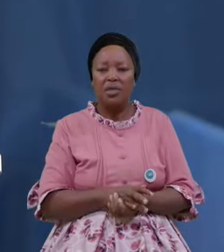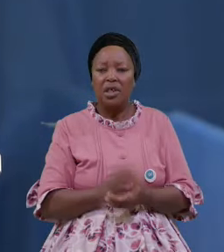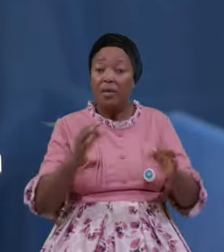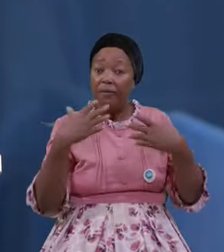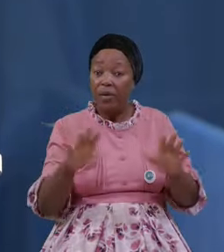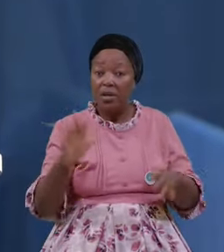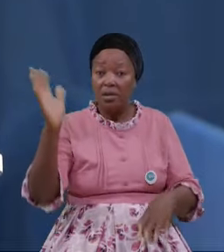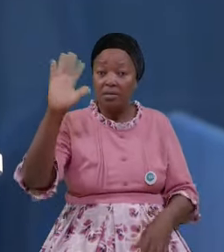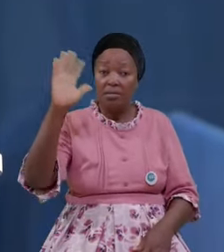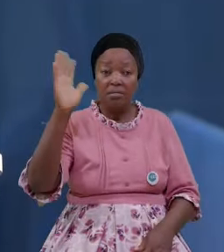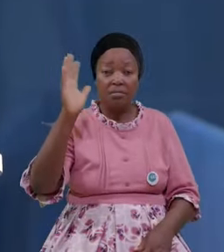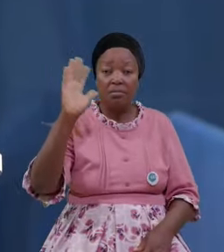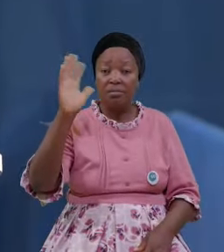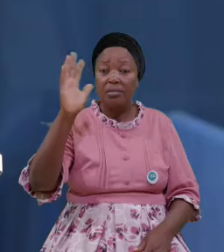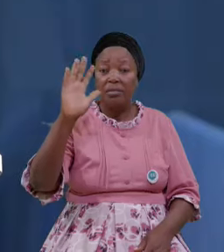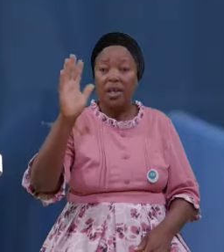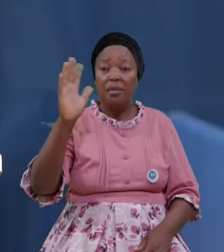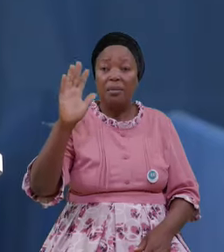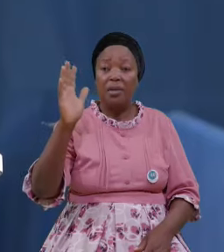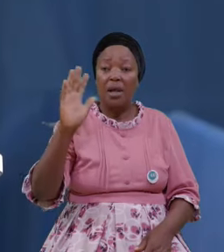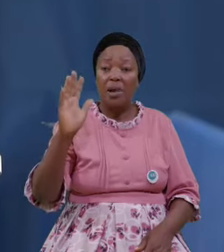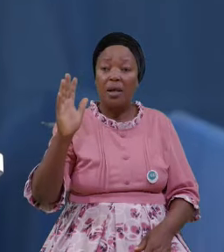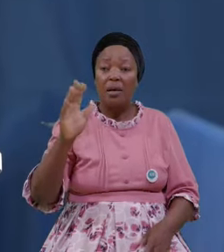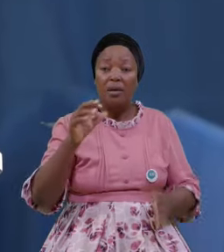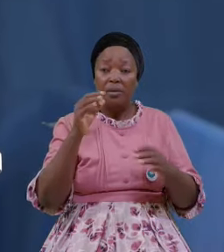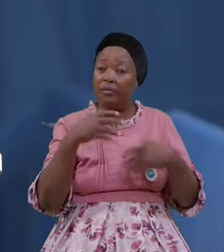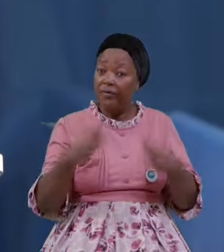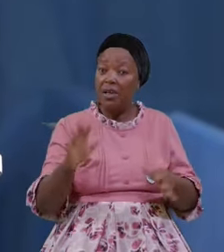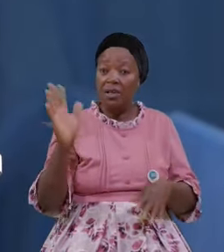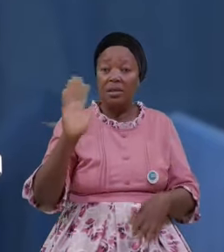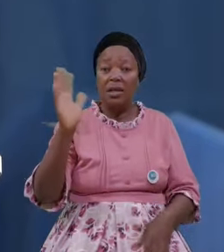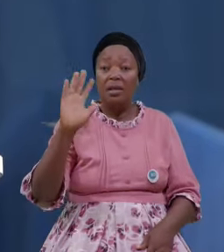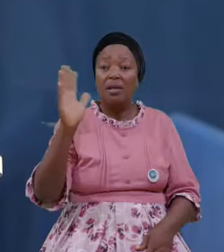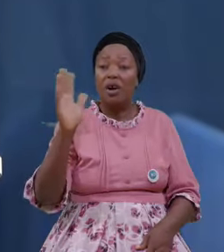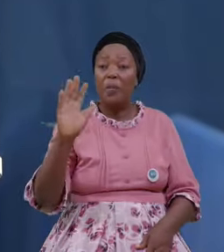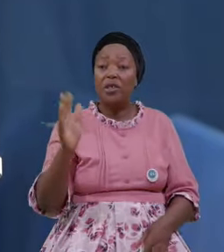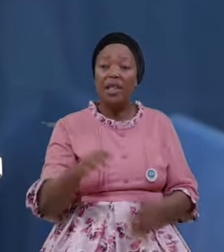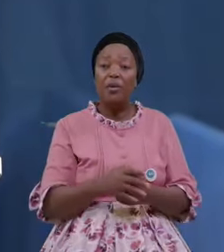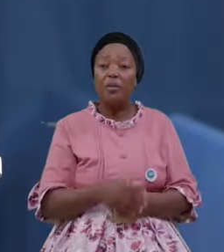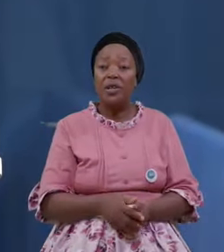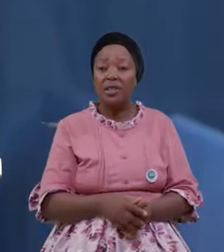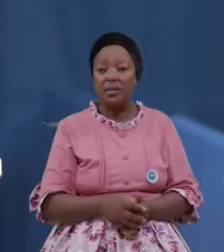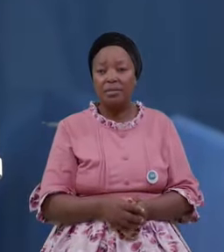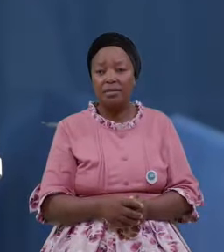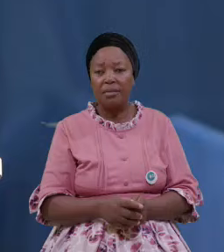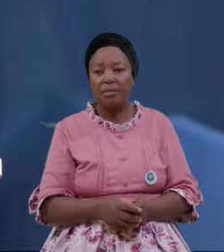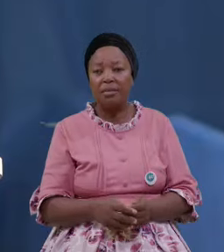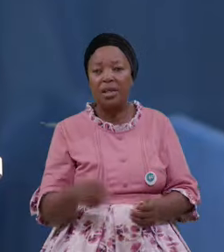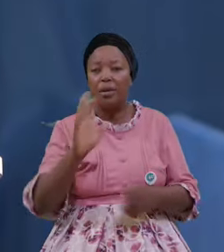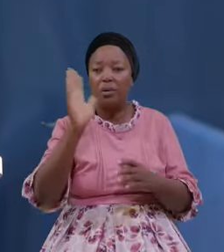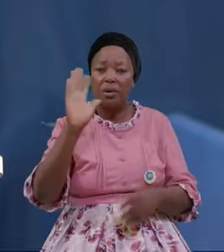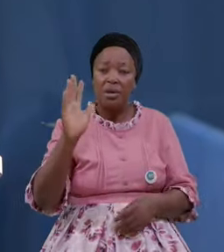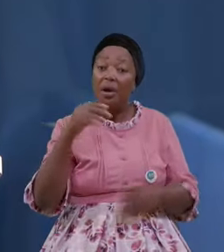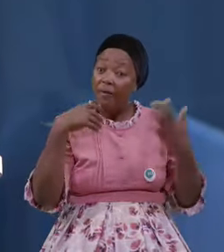hand. When you are done, all right, middle is okay. But how about by my right, your own left? When you are